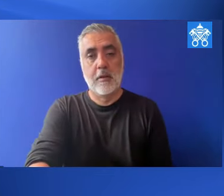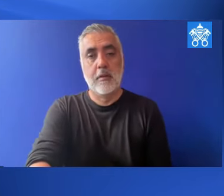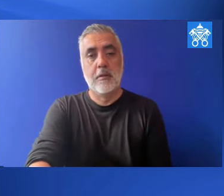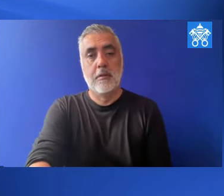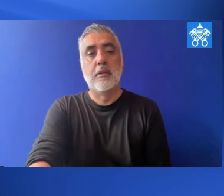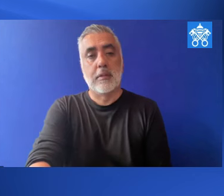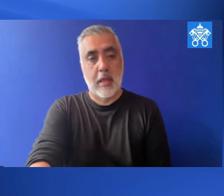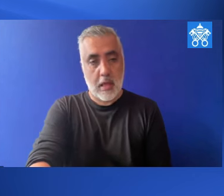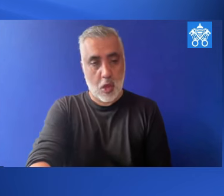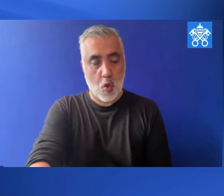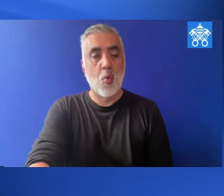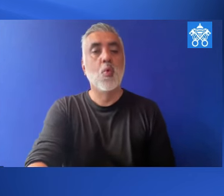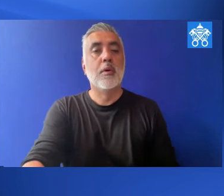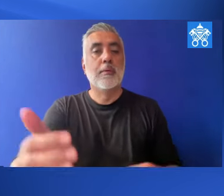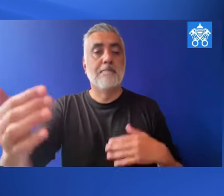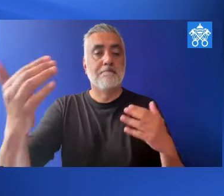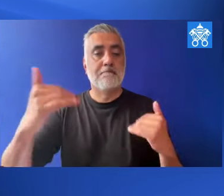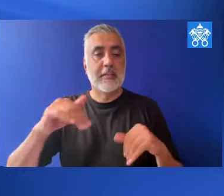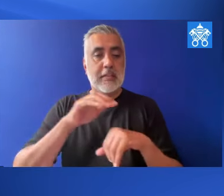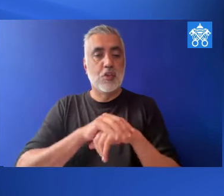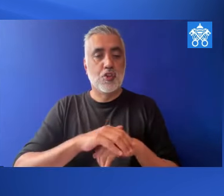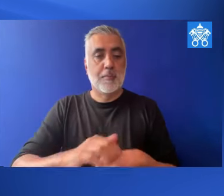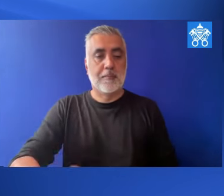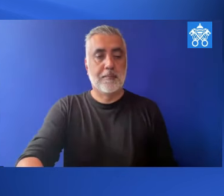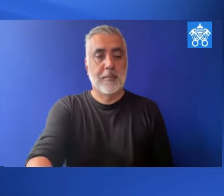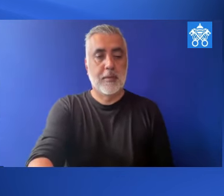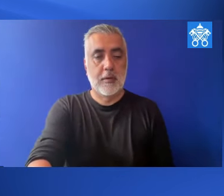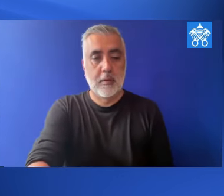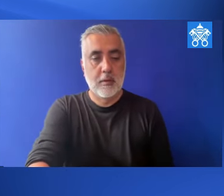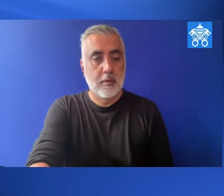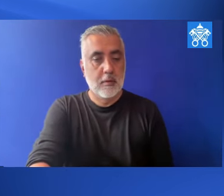And now we'll hear the exchange of greetings in English.